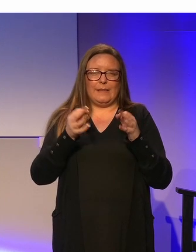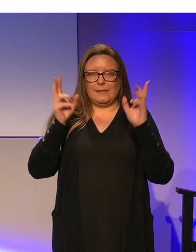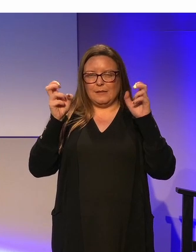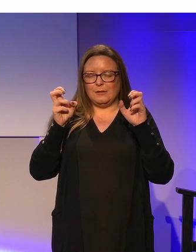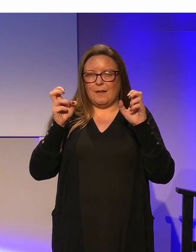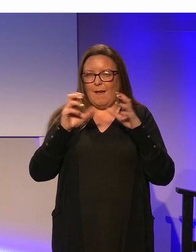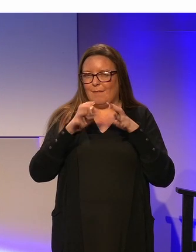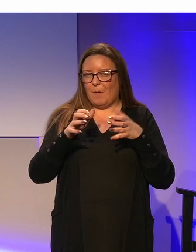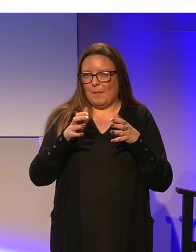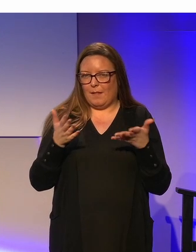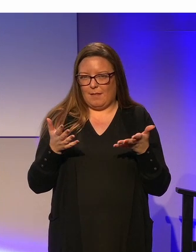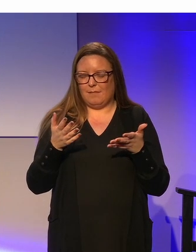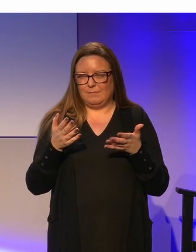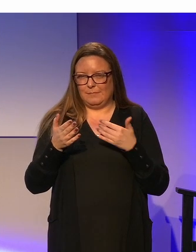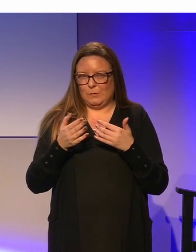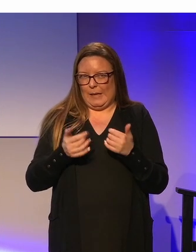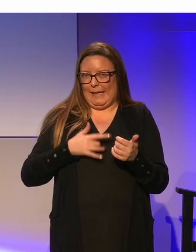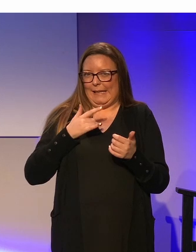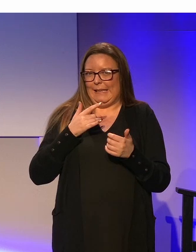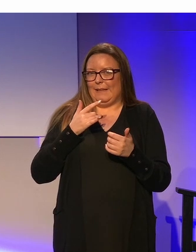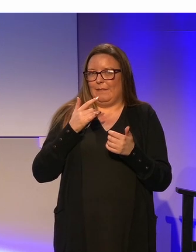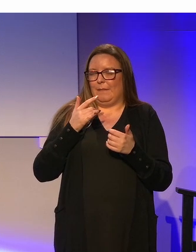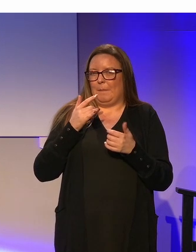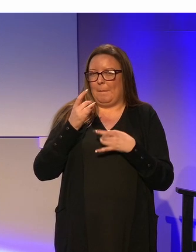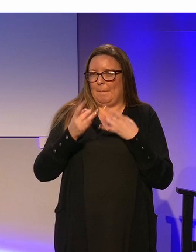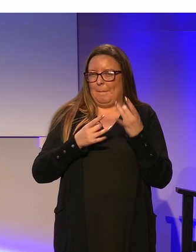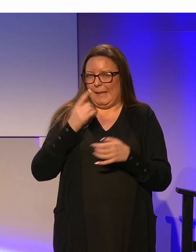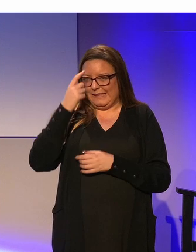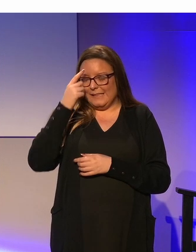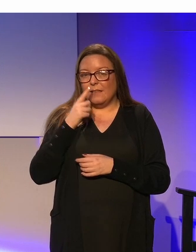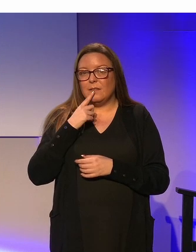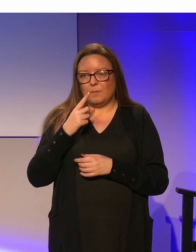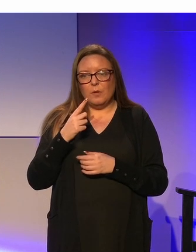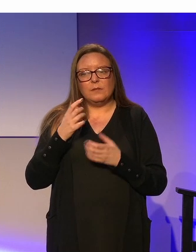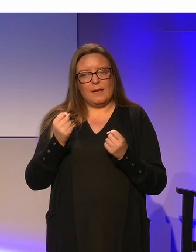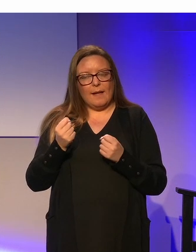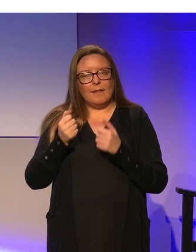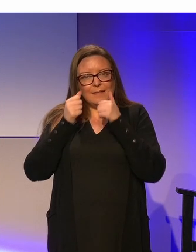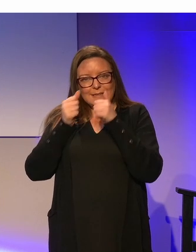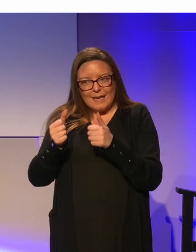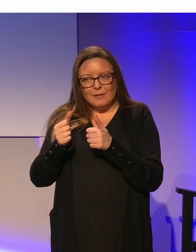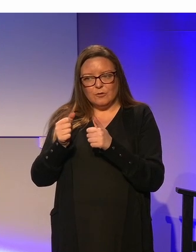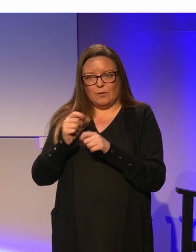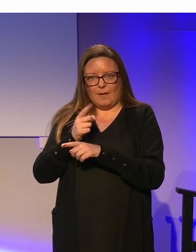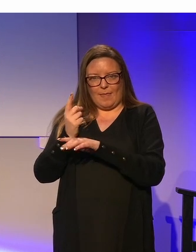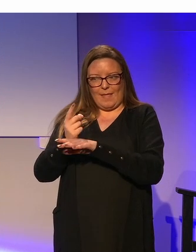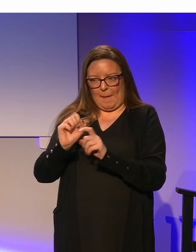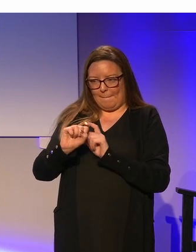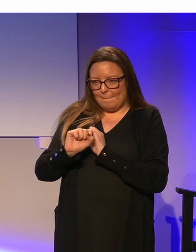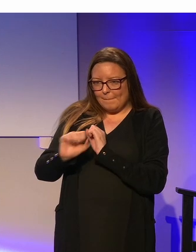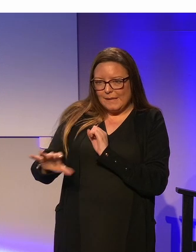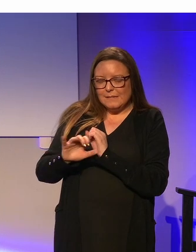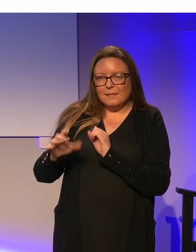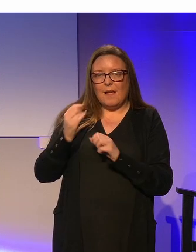makes sense to you, but that's what our participants were telling us. It had the attention of the media, and NCSE